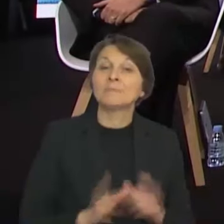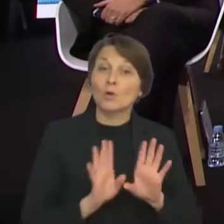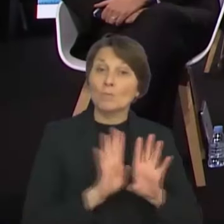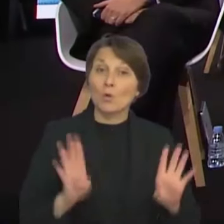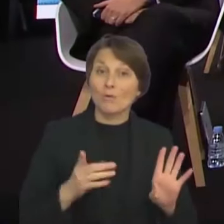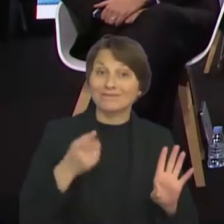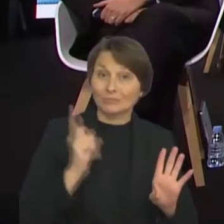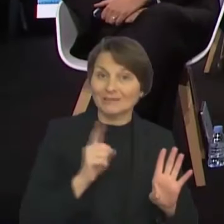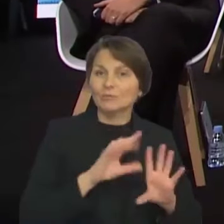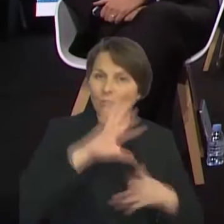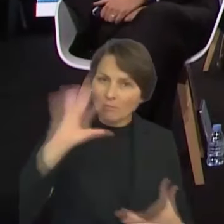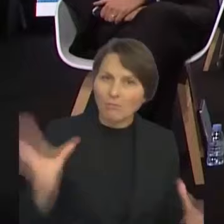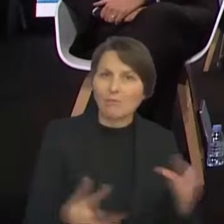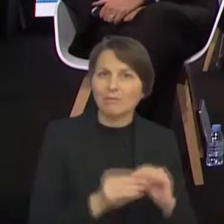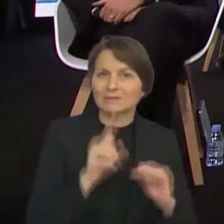17 members.